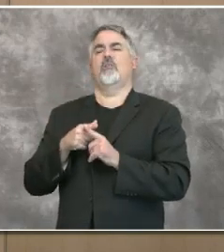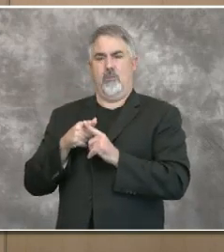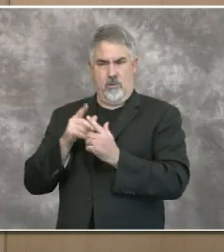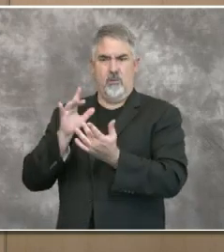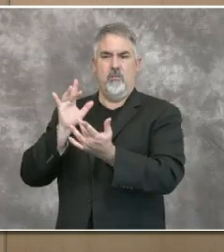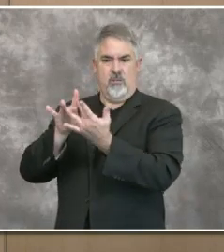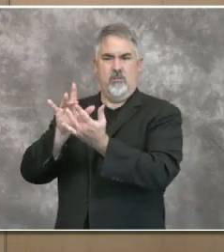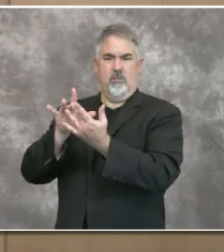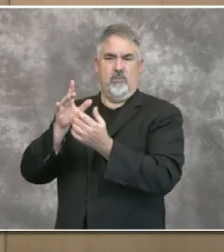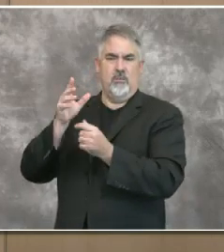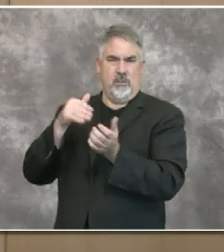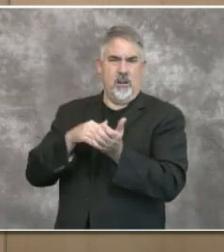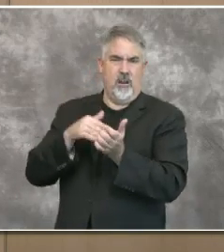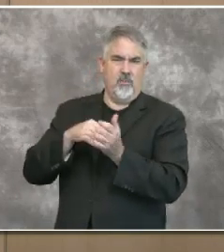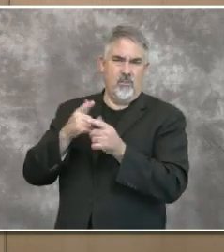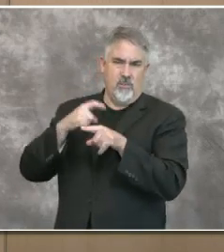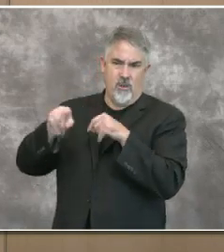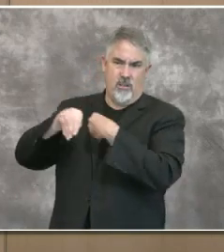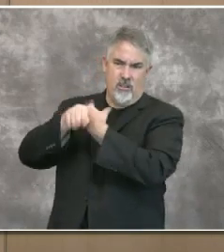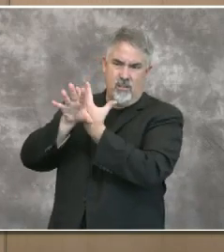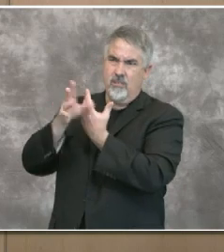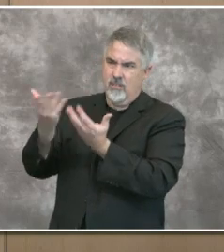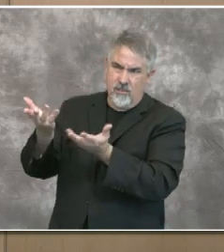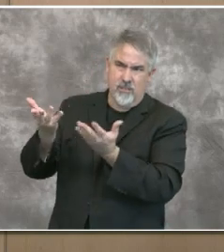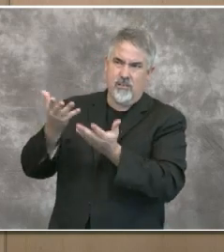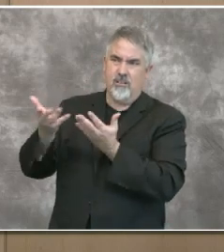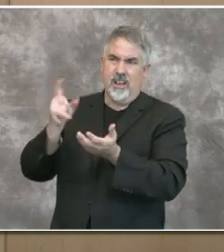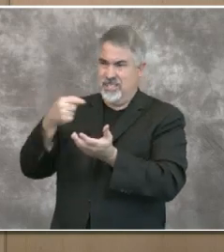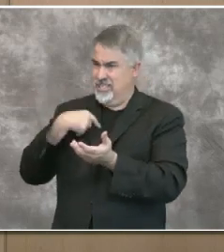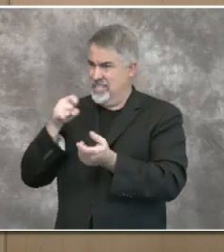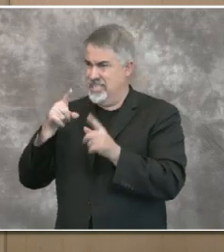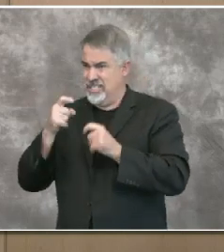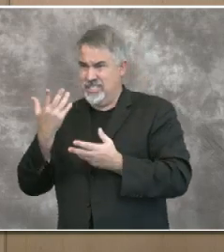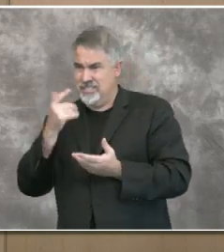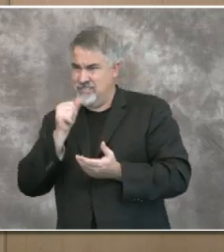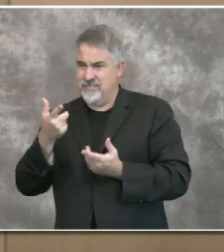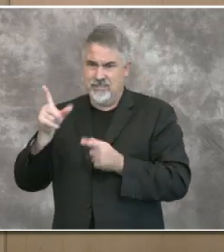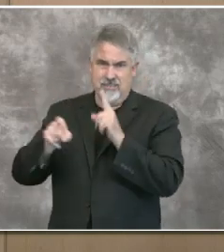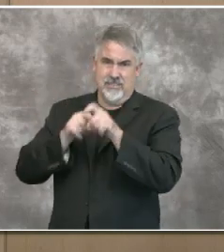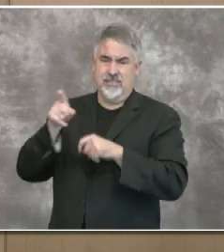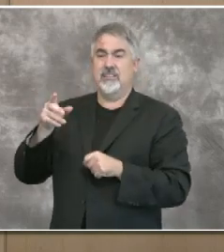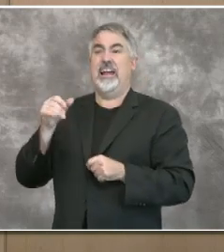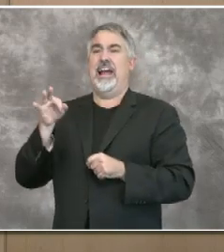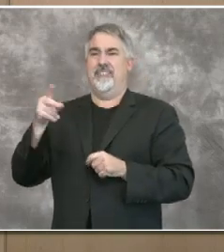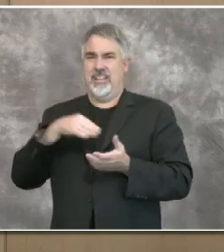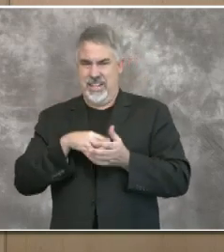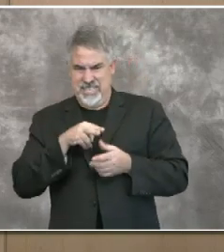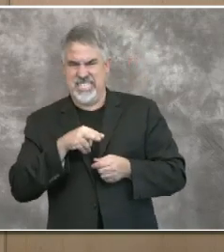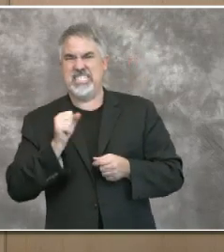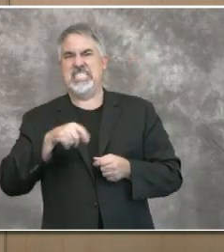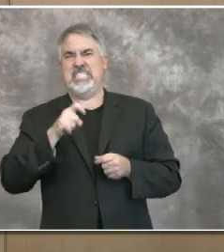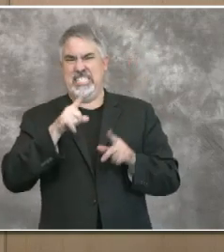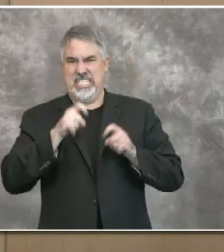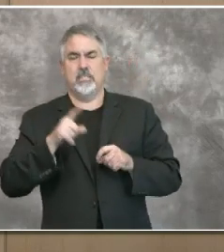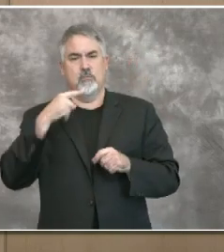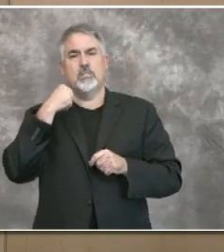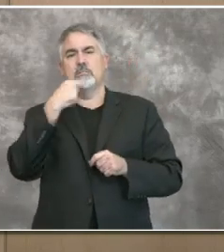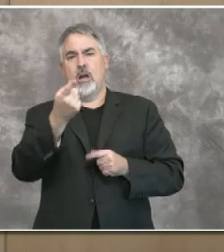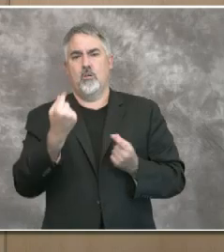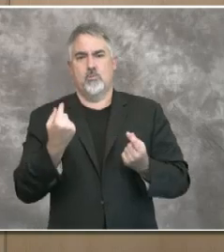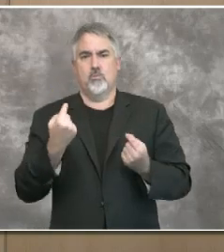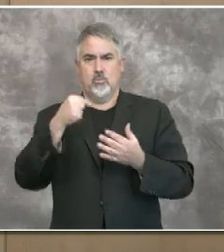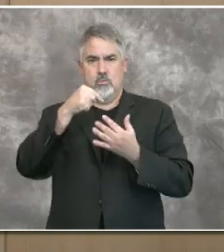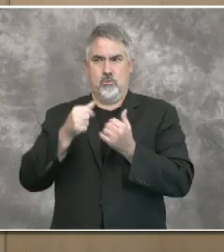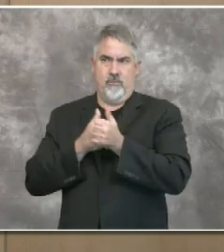their provider, and they can contact their provider if they need to be evaluated and be referred